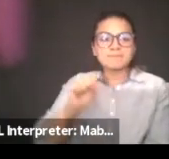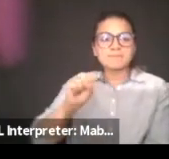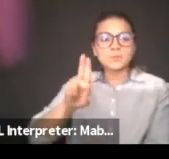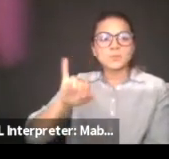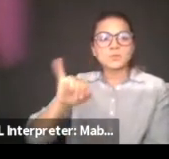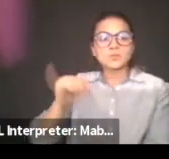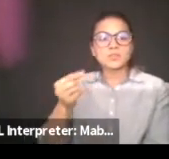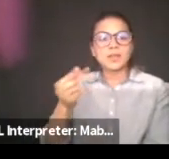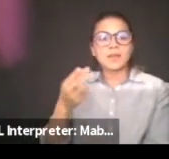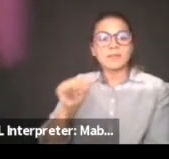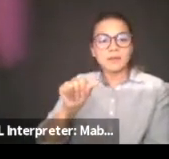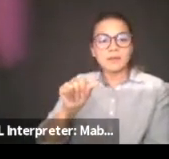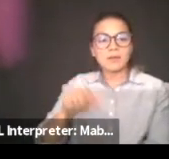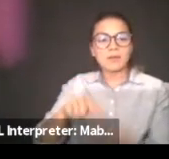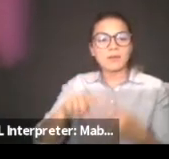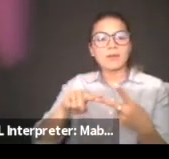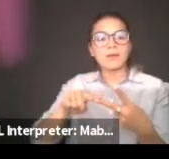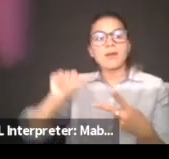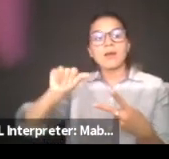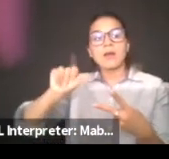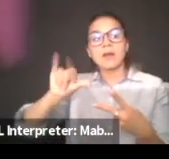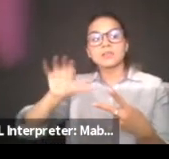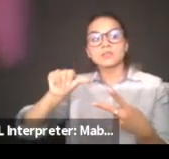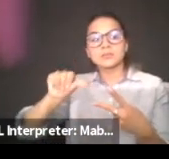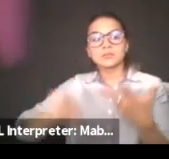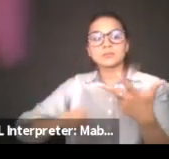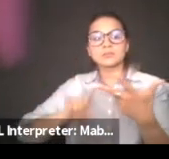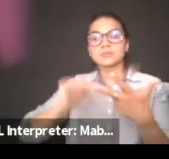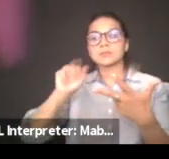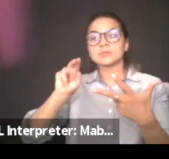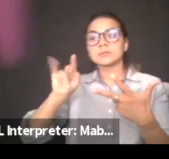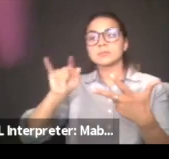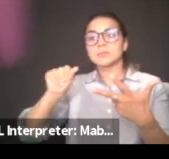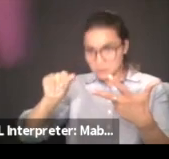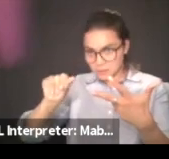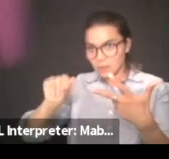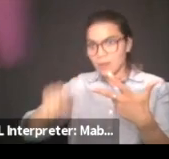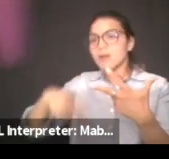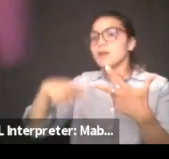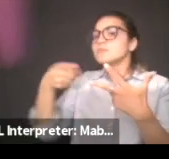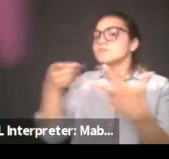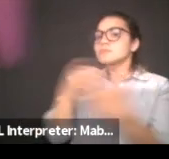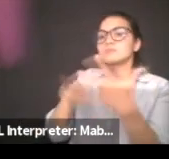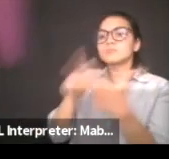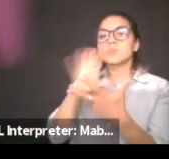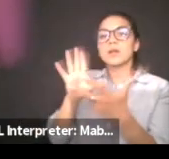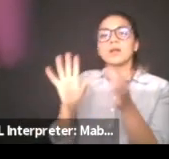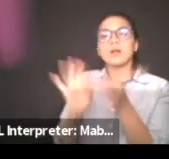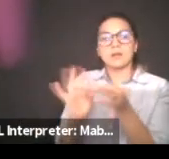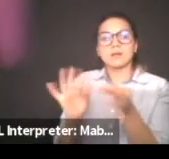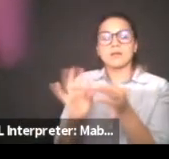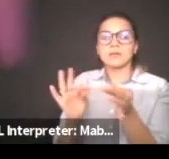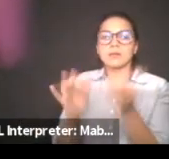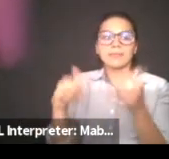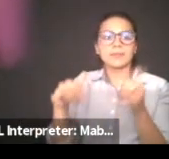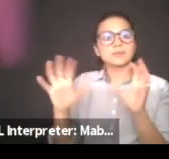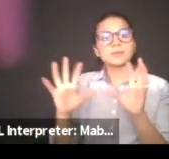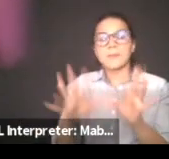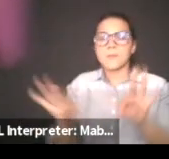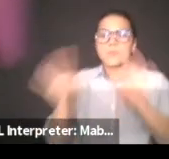end sexual violence. I know our fabulous presenters would love to introduce themselves, so I will hand over the virtual mic to